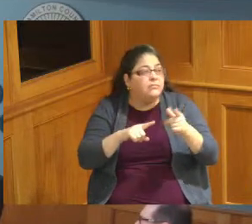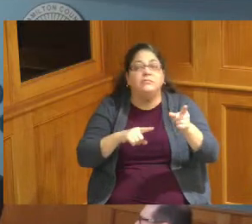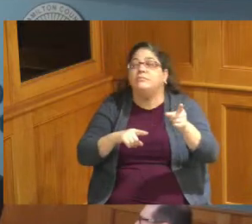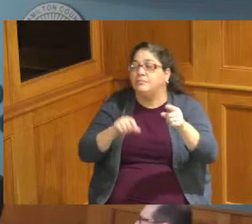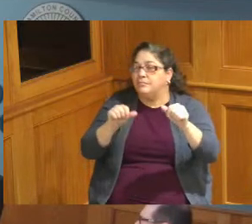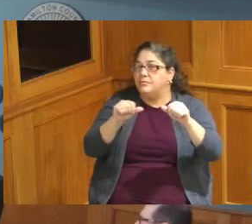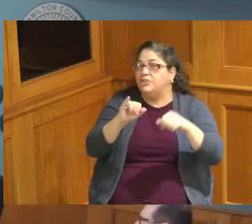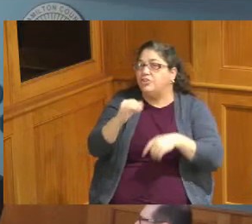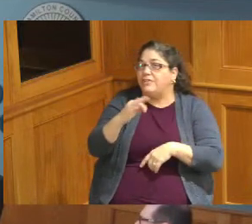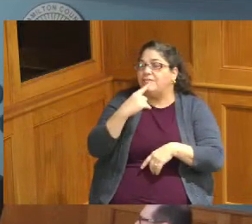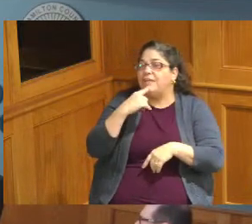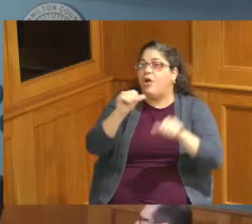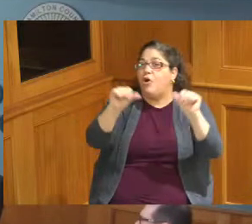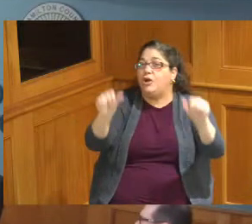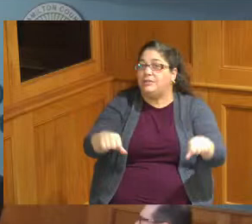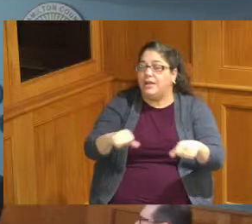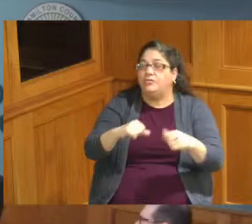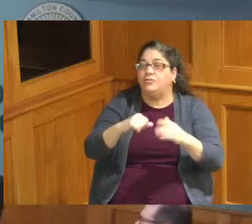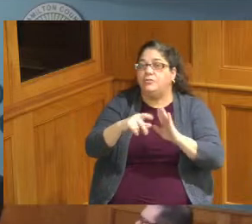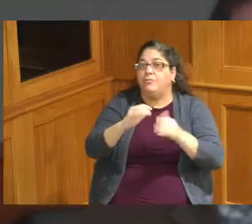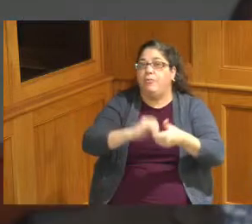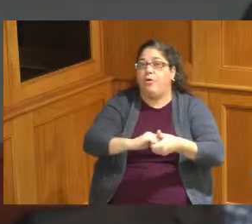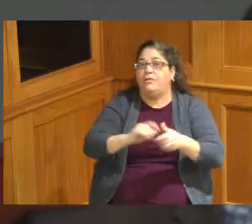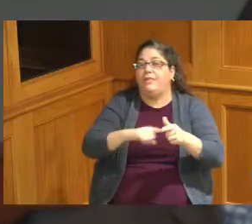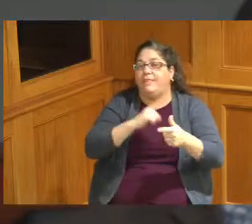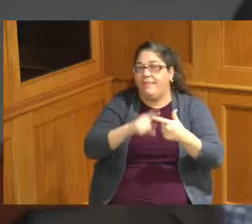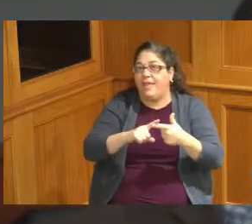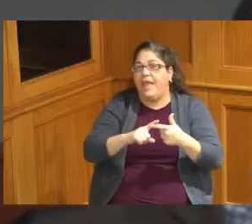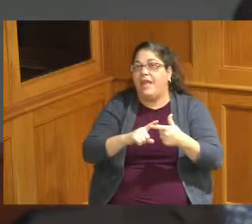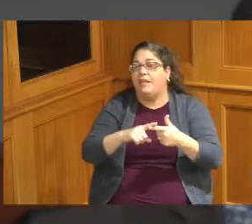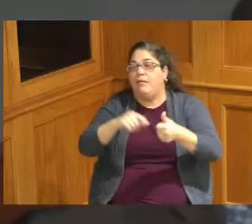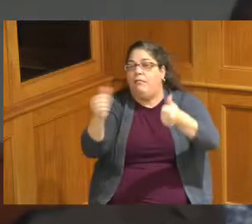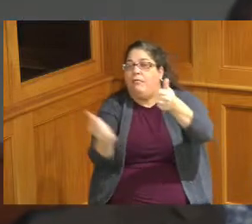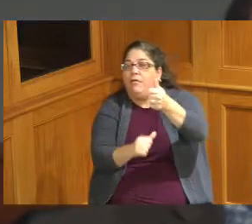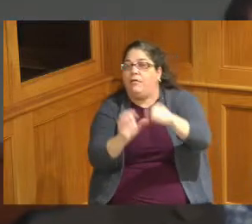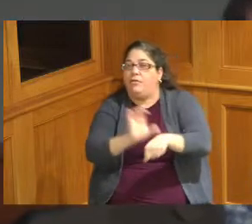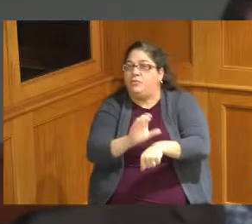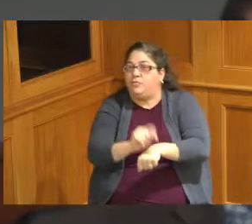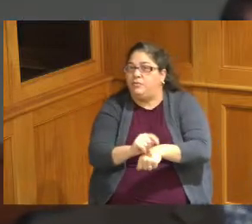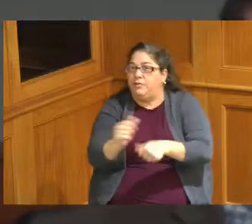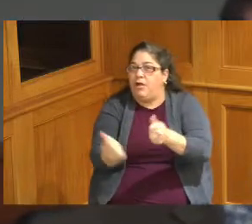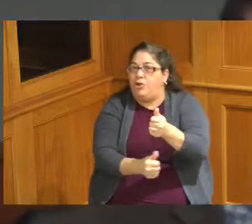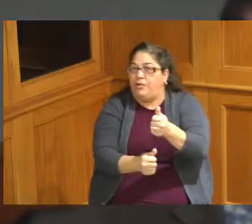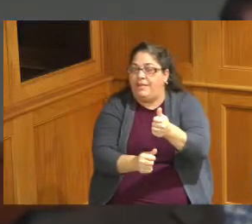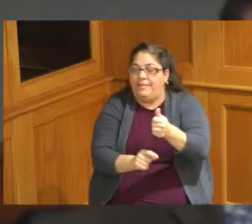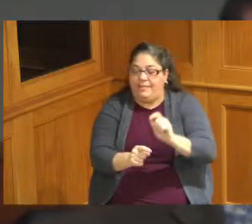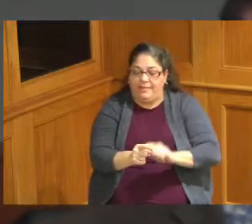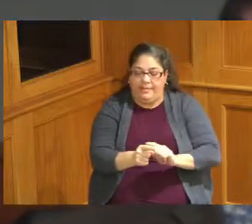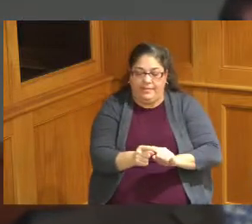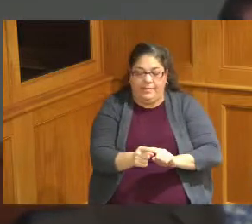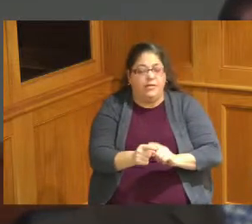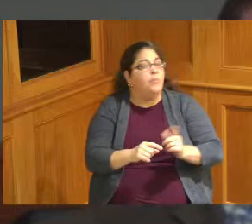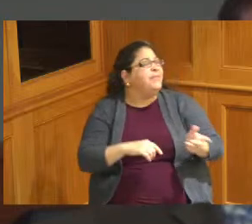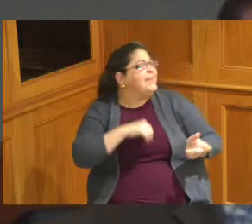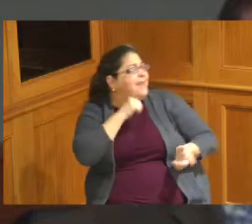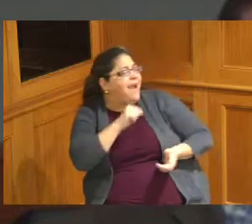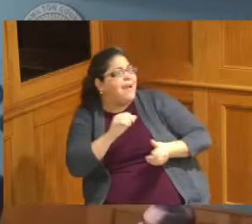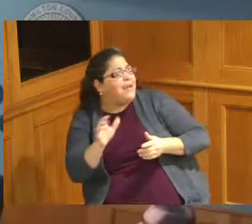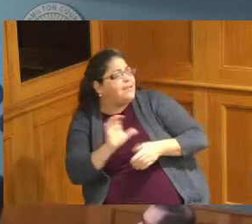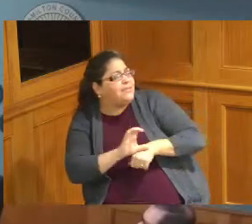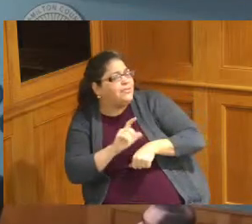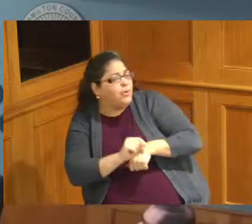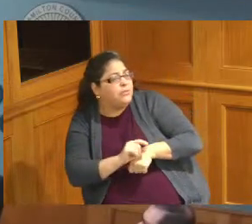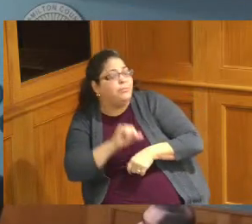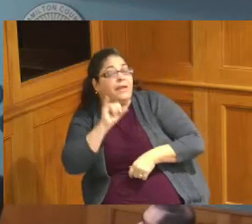architectural partners, and then from time to time they may pull consultants underneath them. Yeah. So Yeah, or not necessarily consultants, but if they